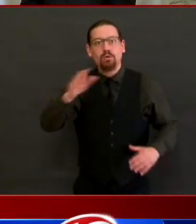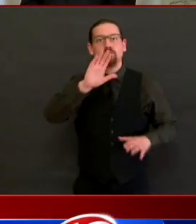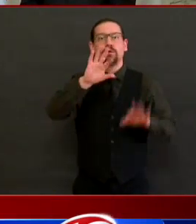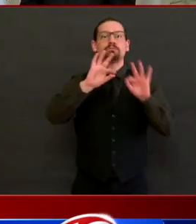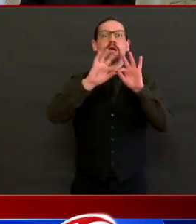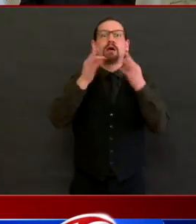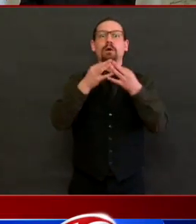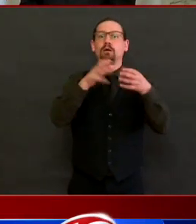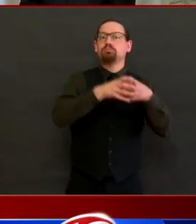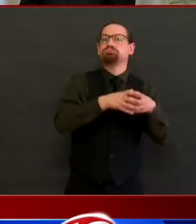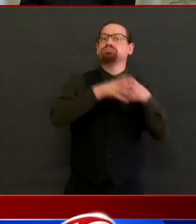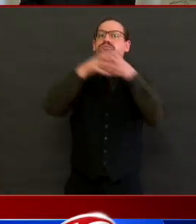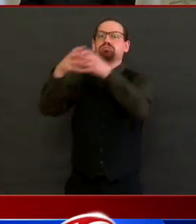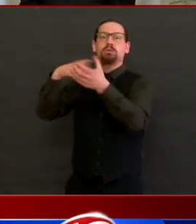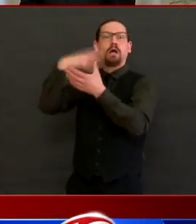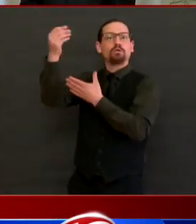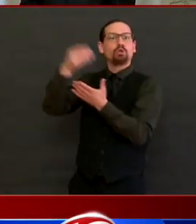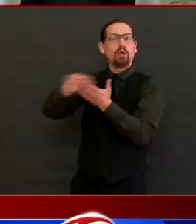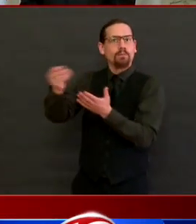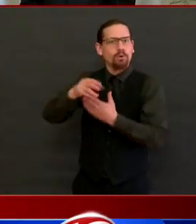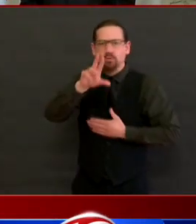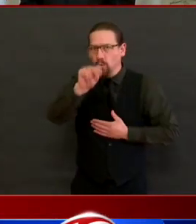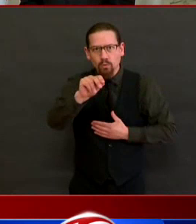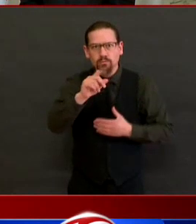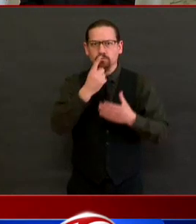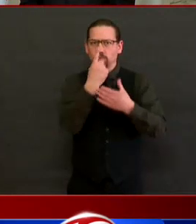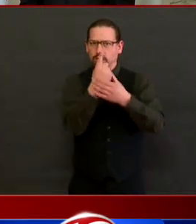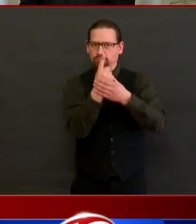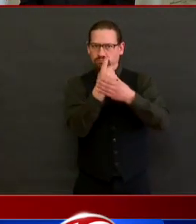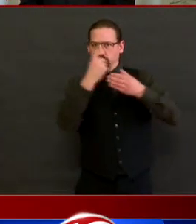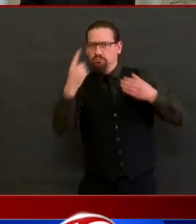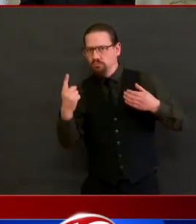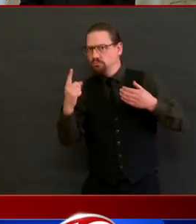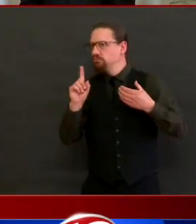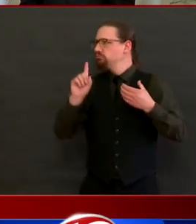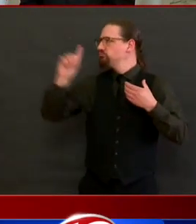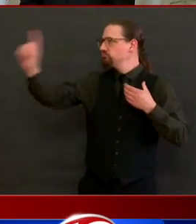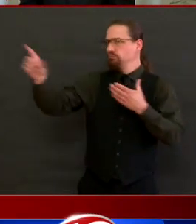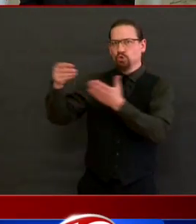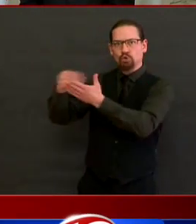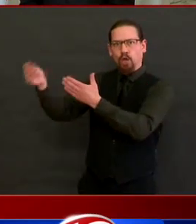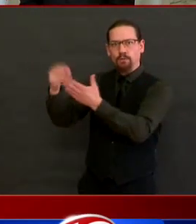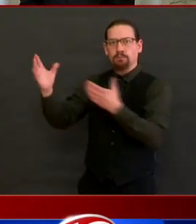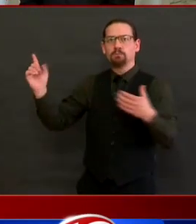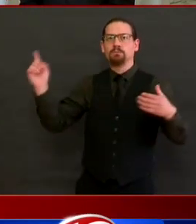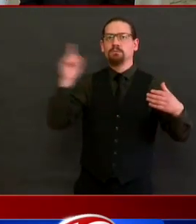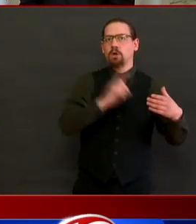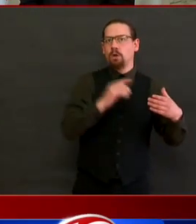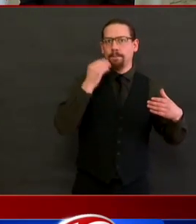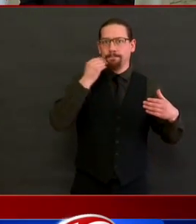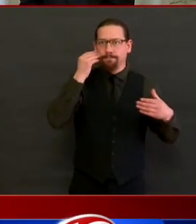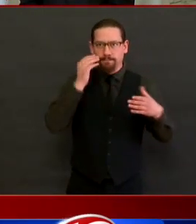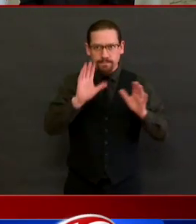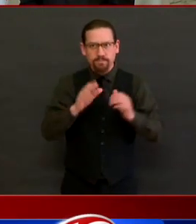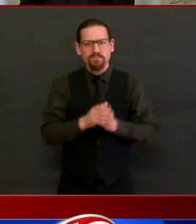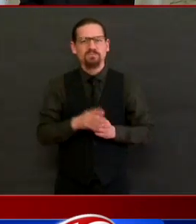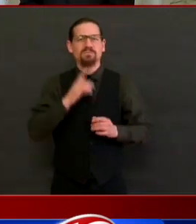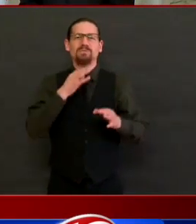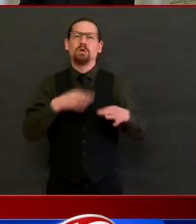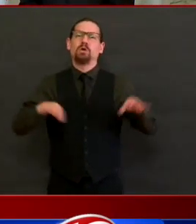and frankly, to make it so we can all get back to work more quickly. So I wanted to address that, and I hope it helps.